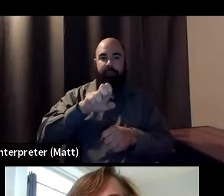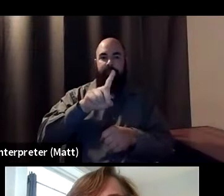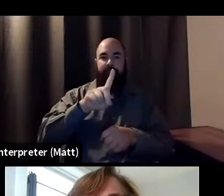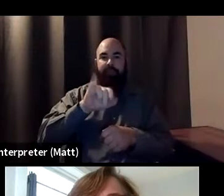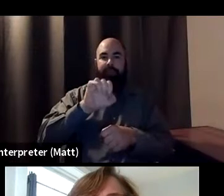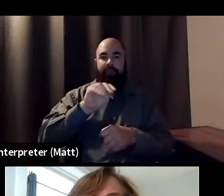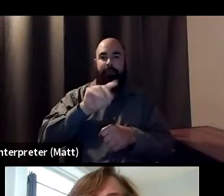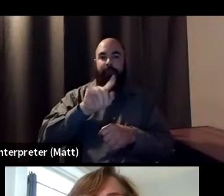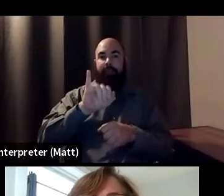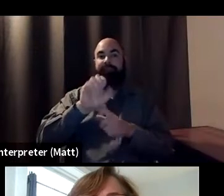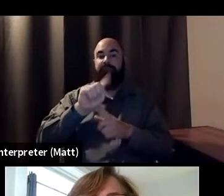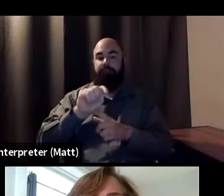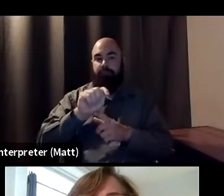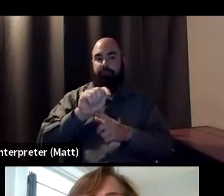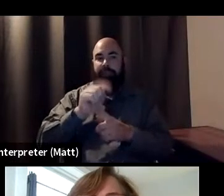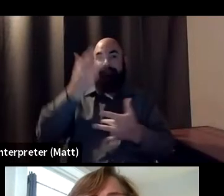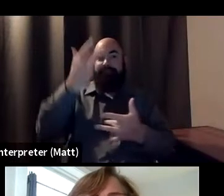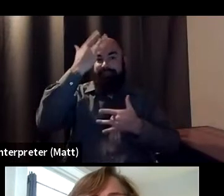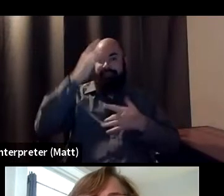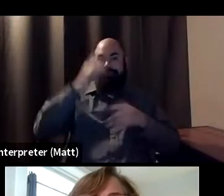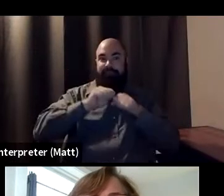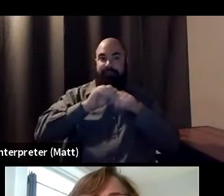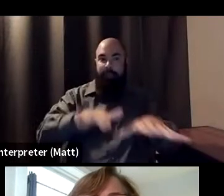Hi, everyone, and thanks for the introduction.